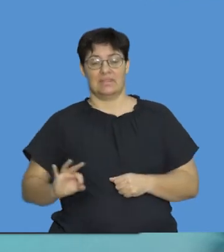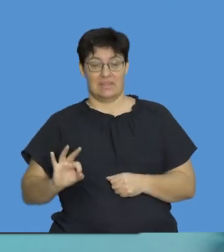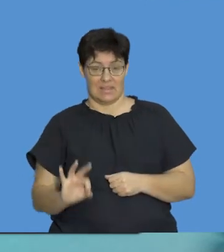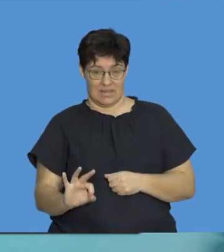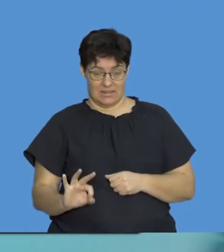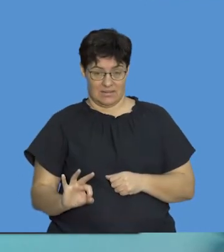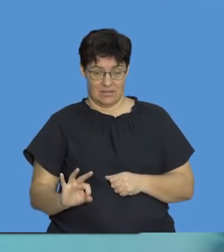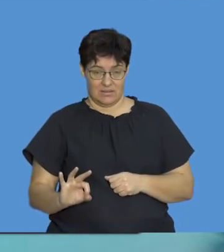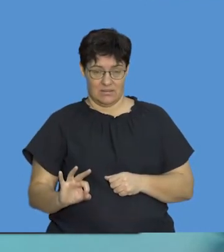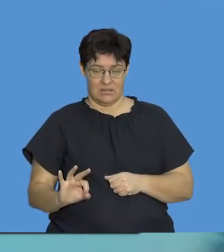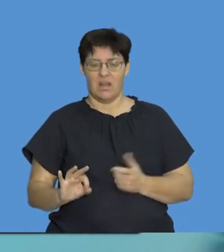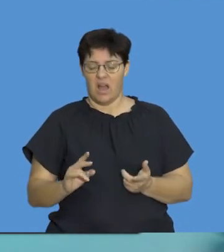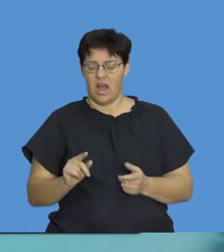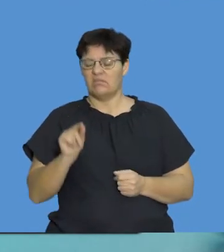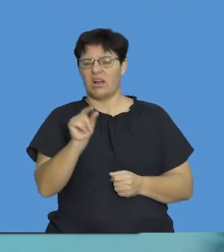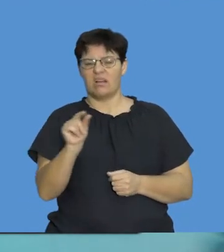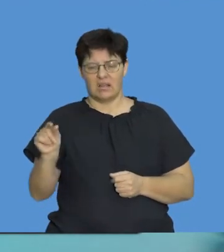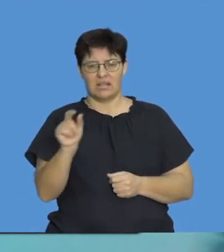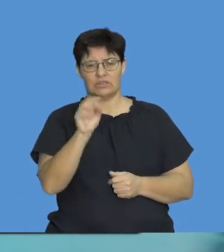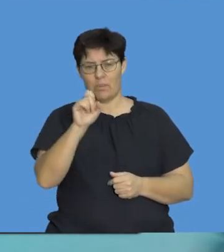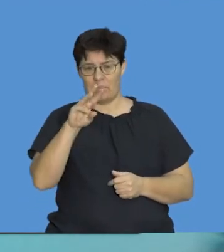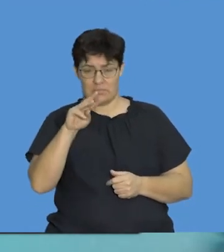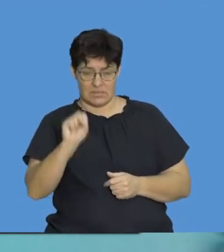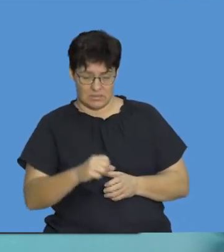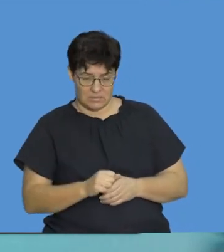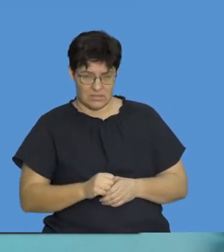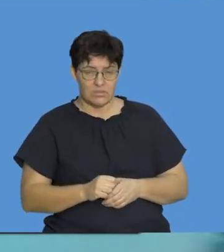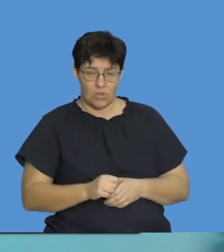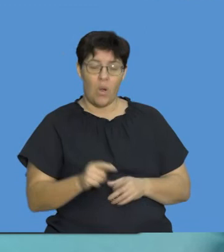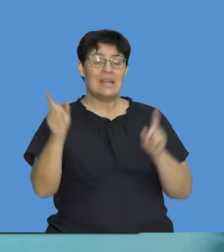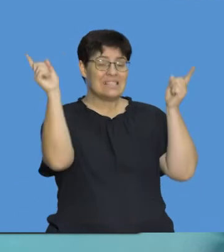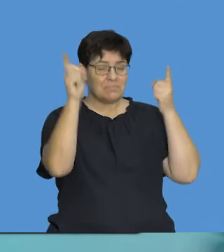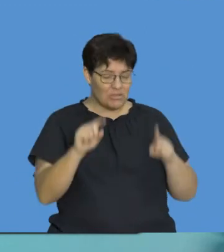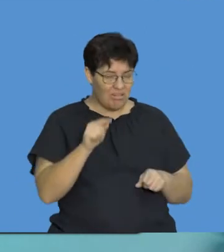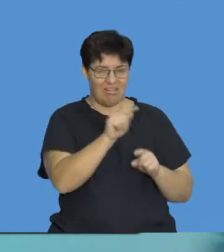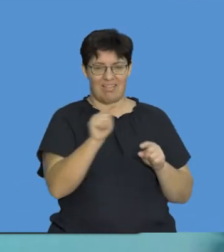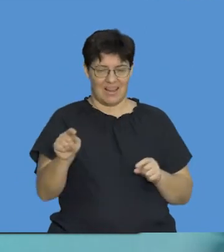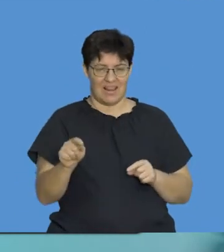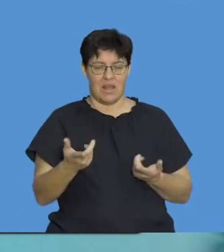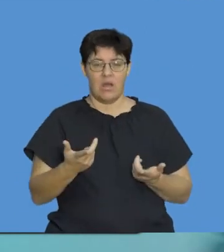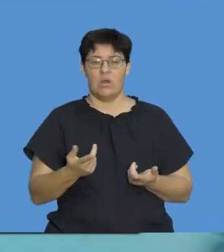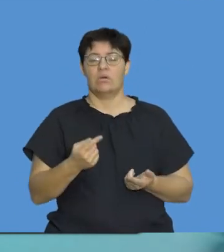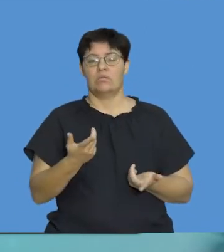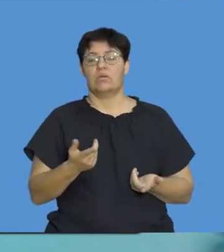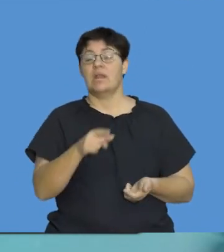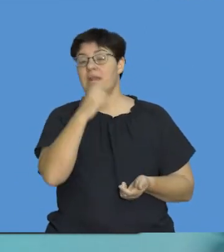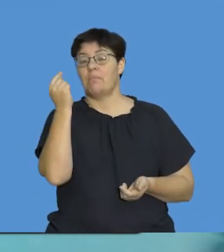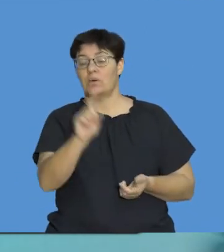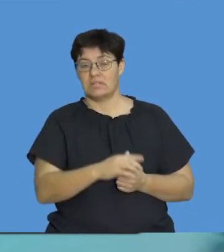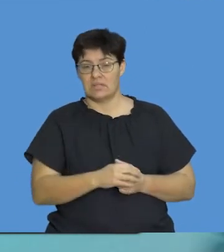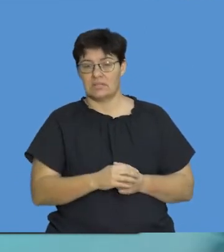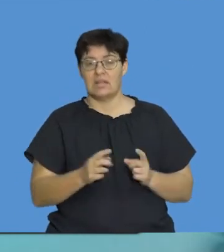But at times there's special conditions to this thing. And these special conditions is then what we then you call